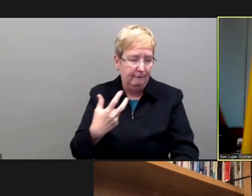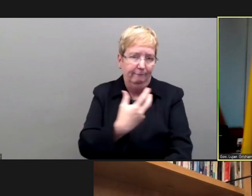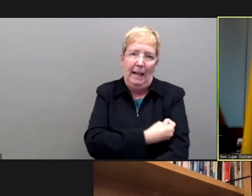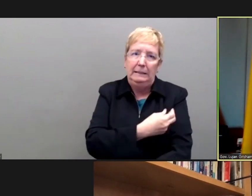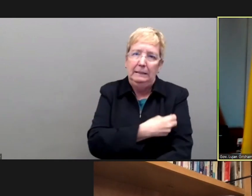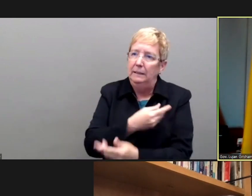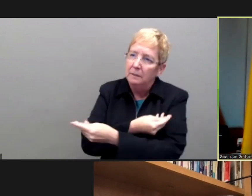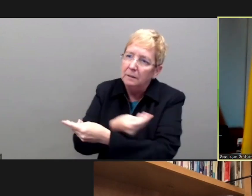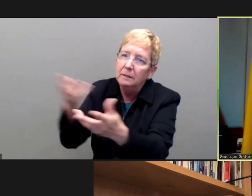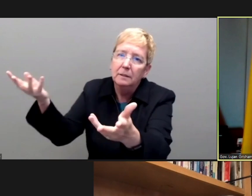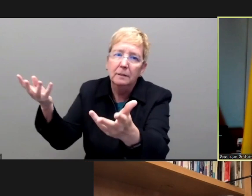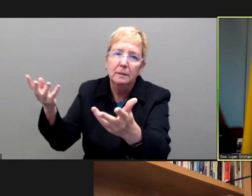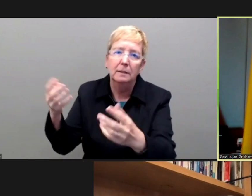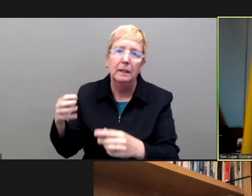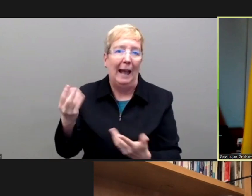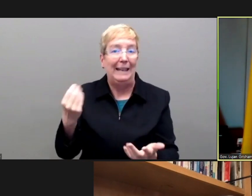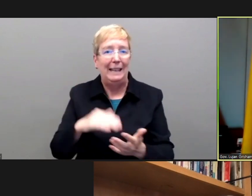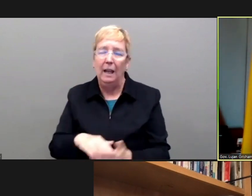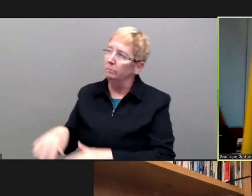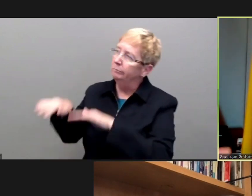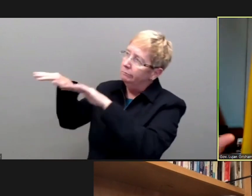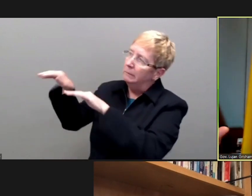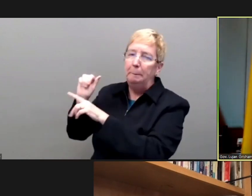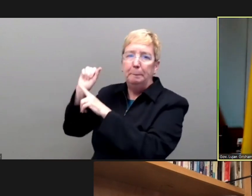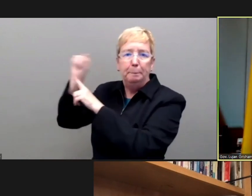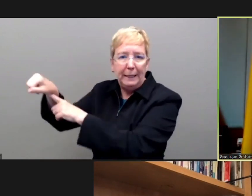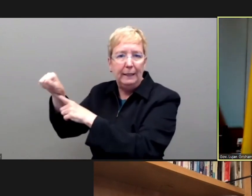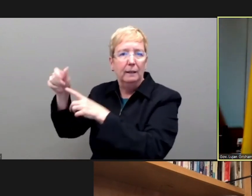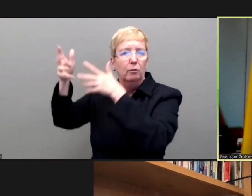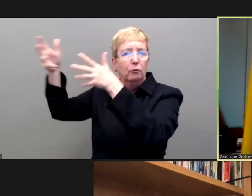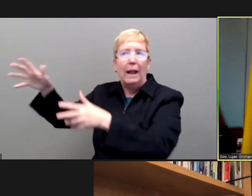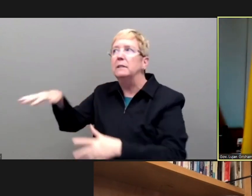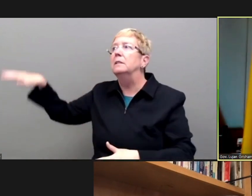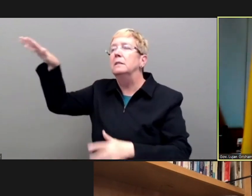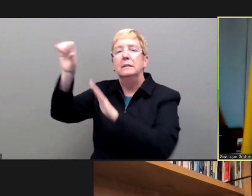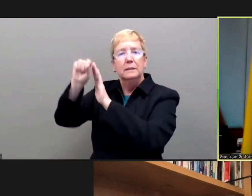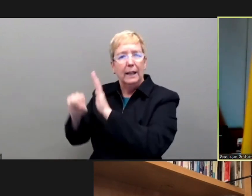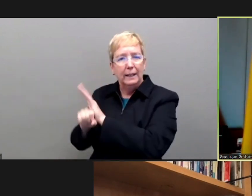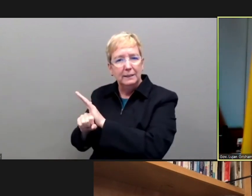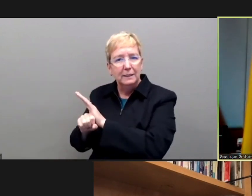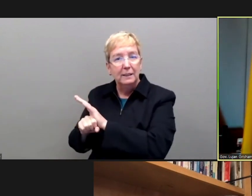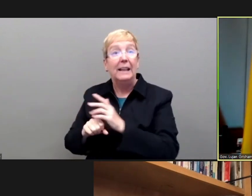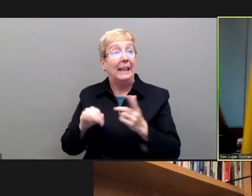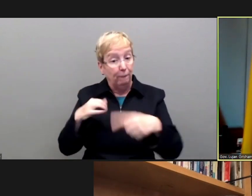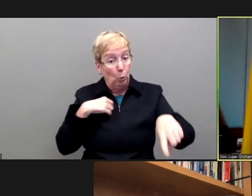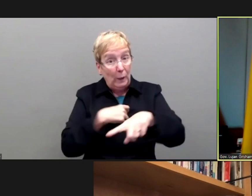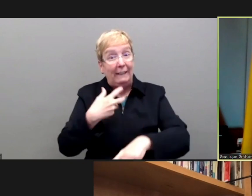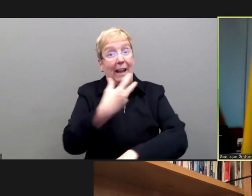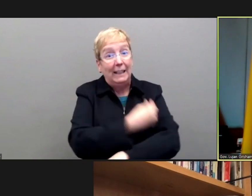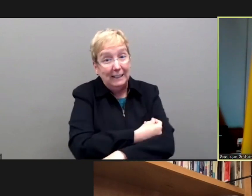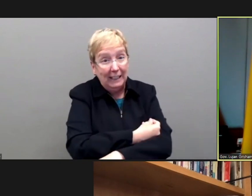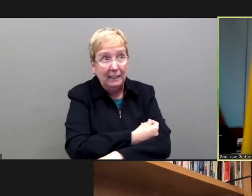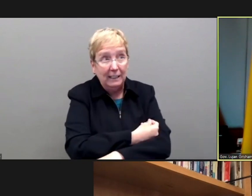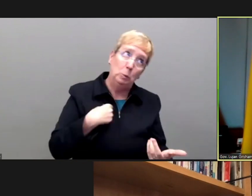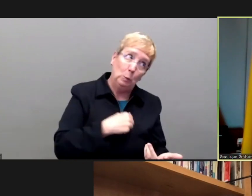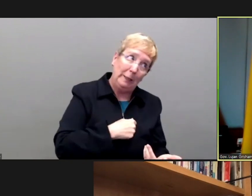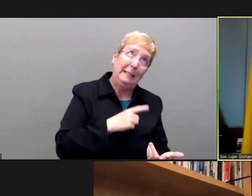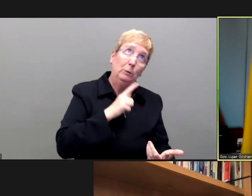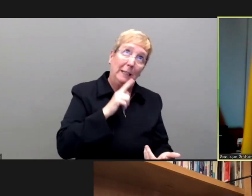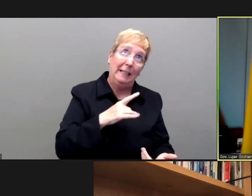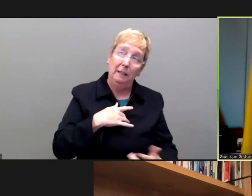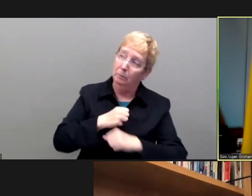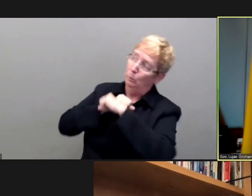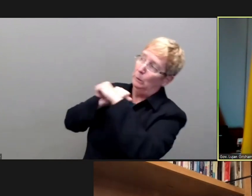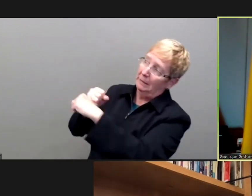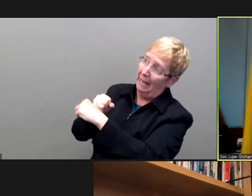than the rest of the country, which again protects us from the people in other states. that aren't doing everything in their